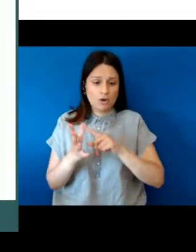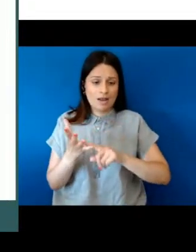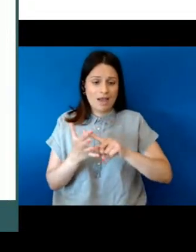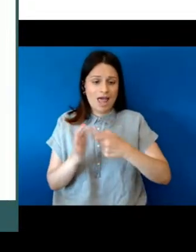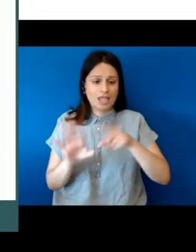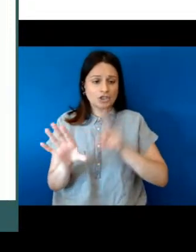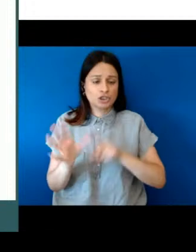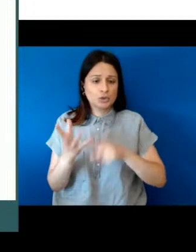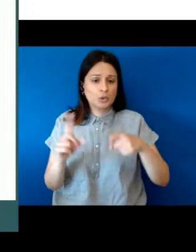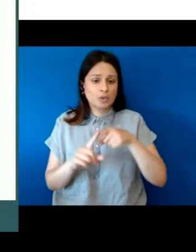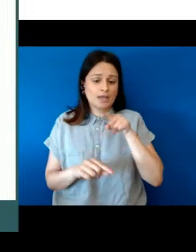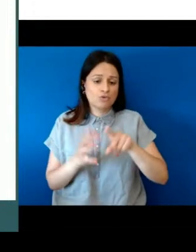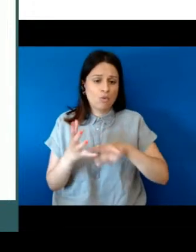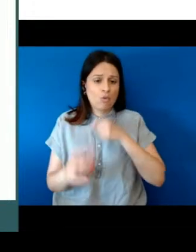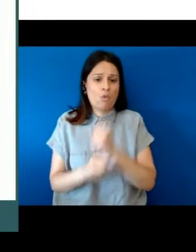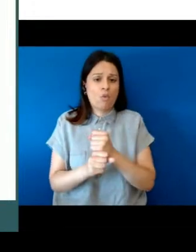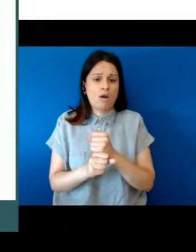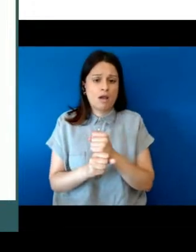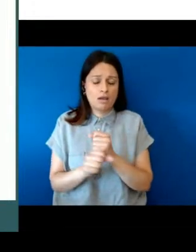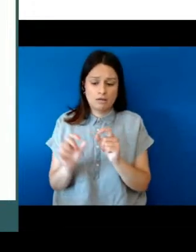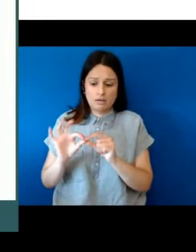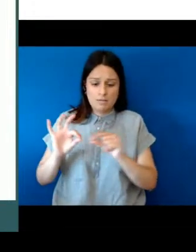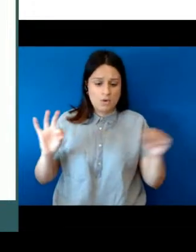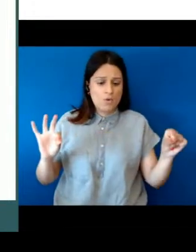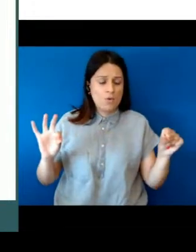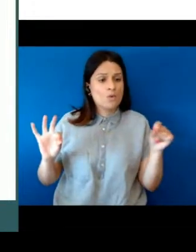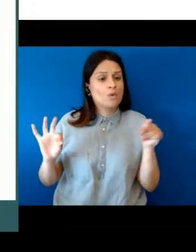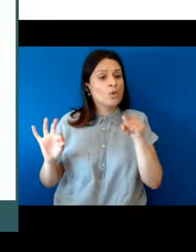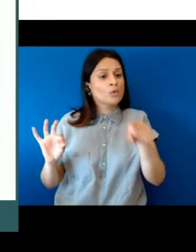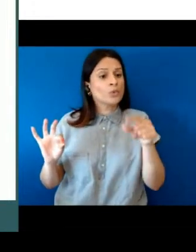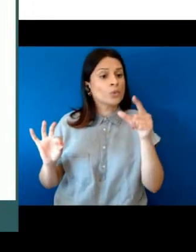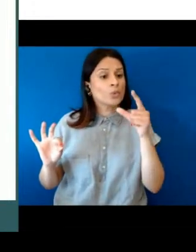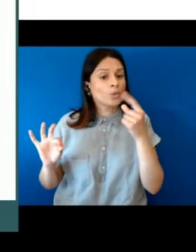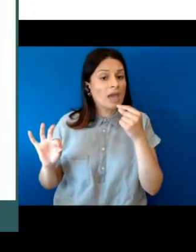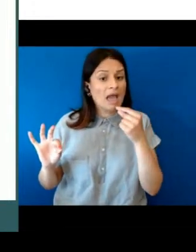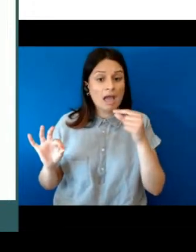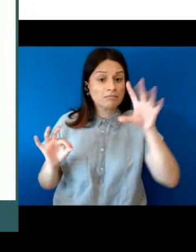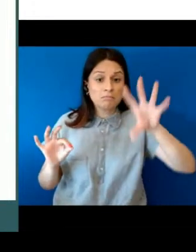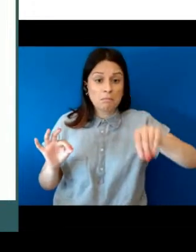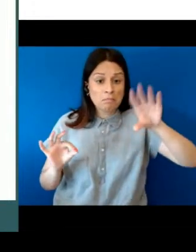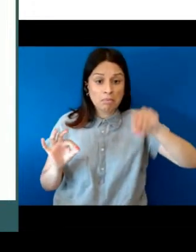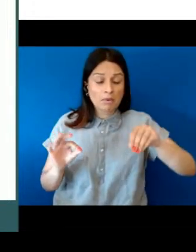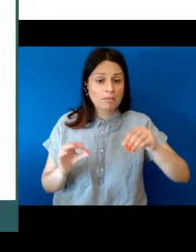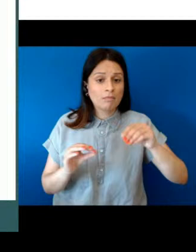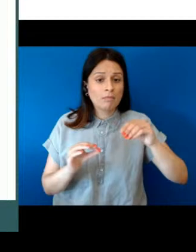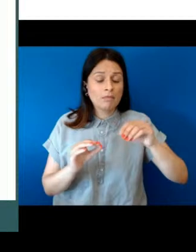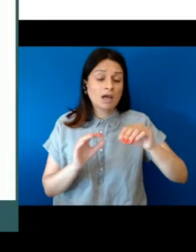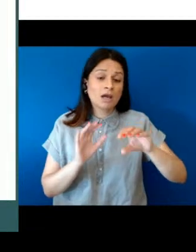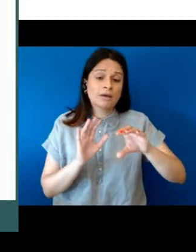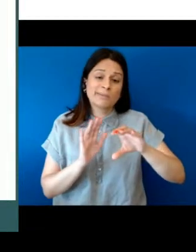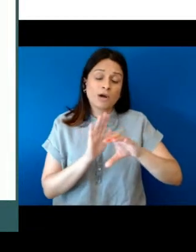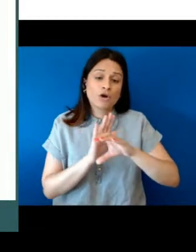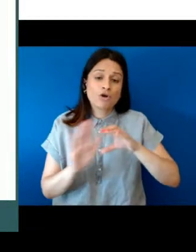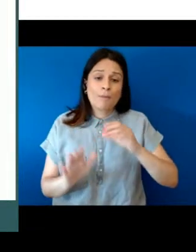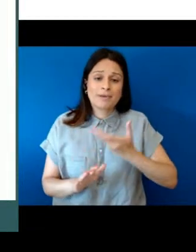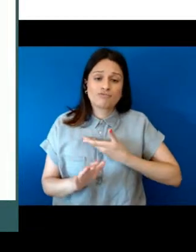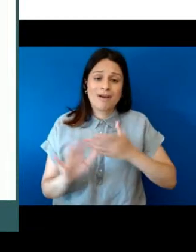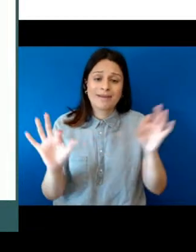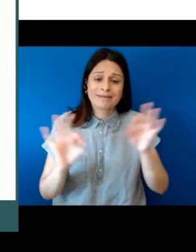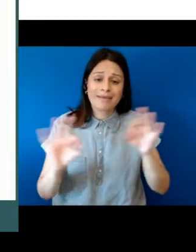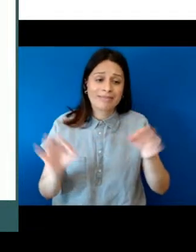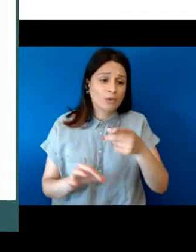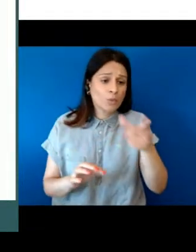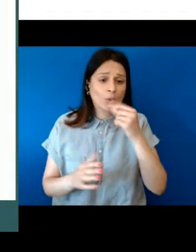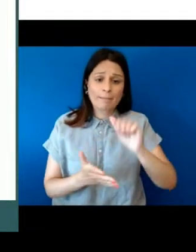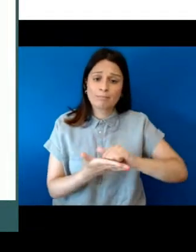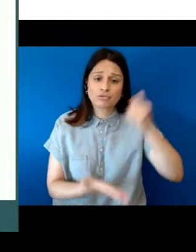www.allergyuk.org, and so you can there's no copyright on any of the fact sheets, so you can literally just print them off and give them